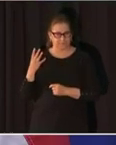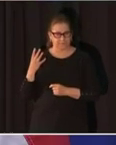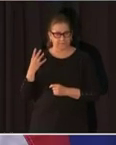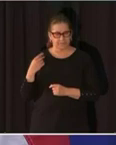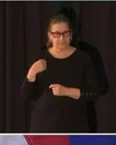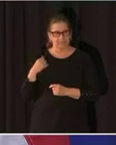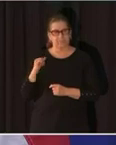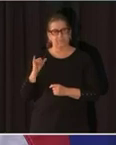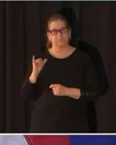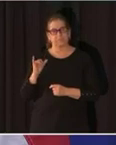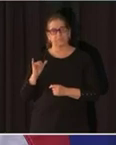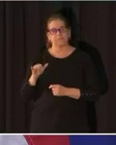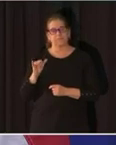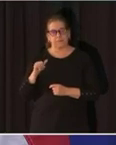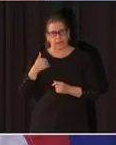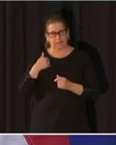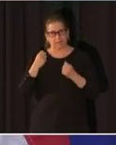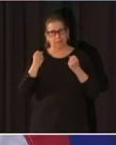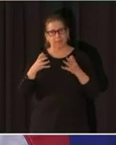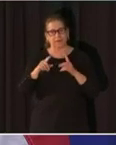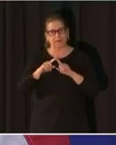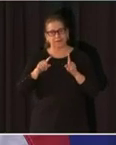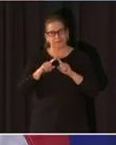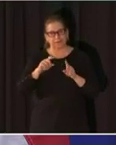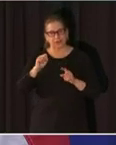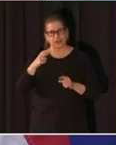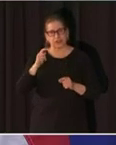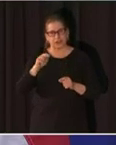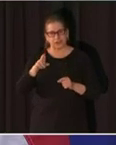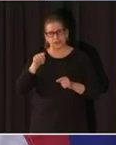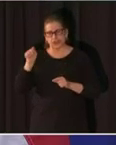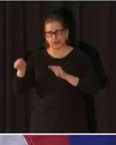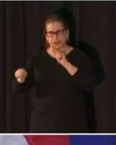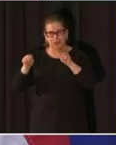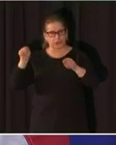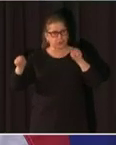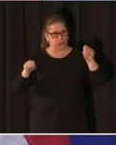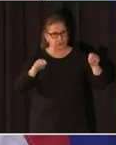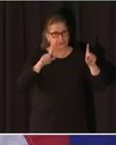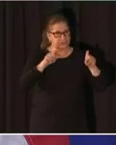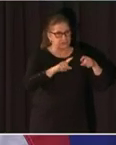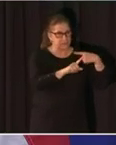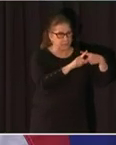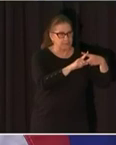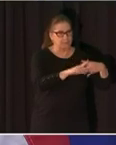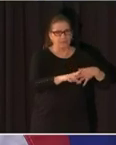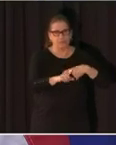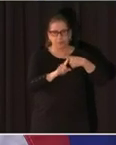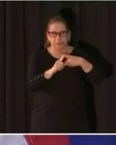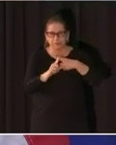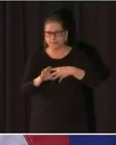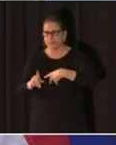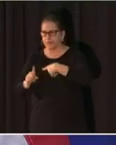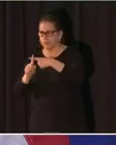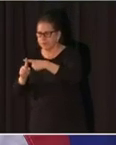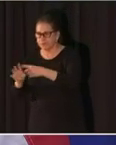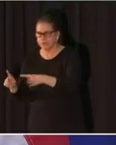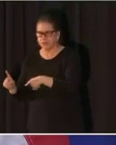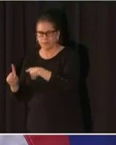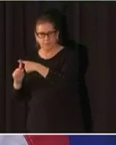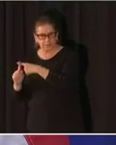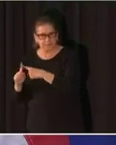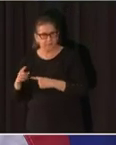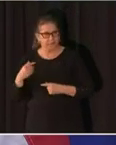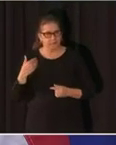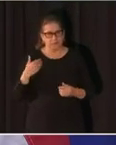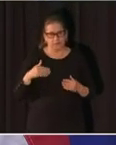the district, and we're very focused on how we support those who have tested positive, as well as our